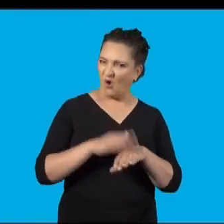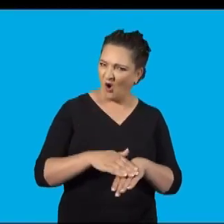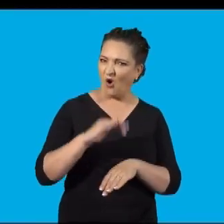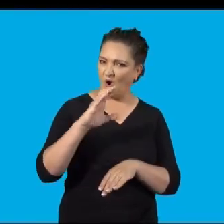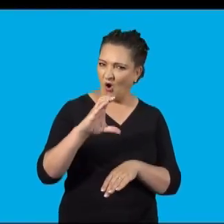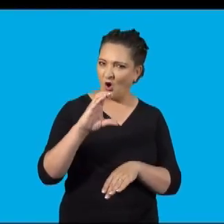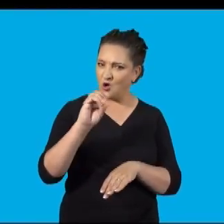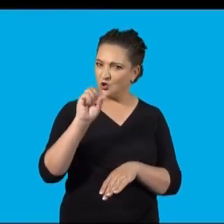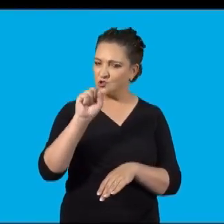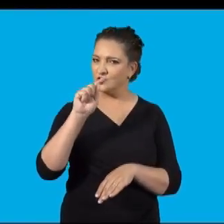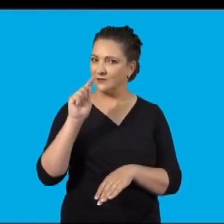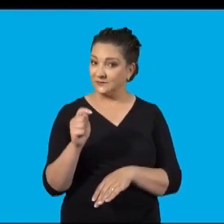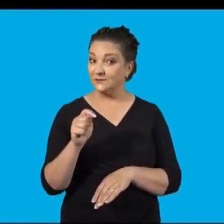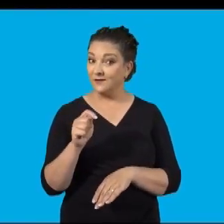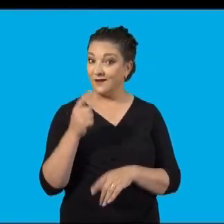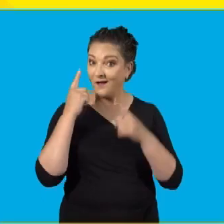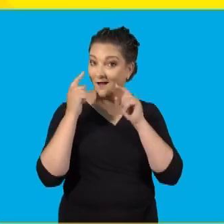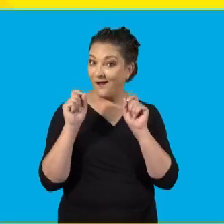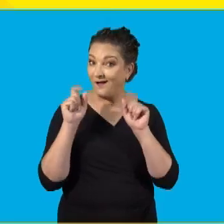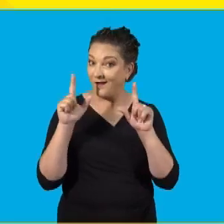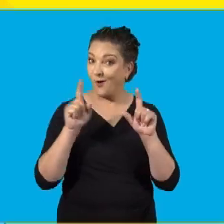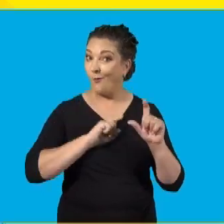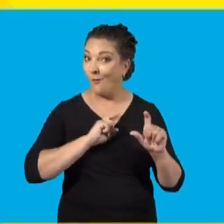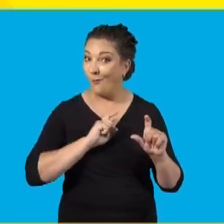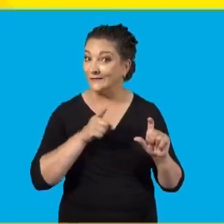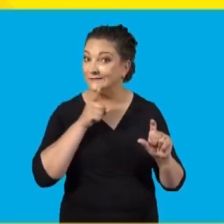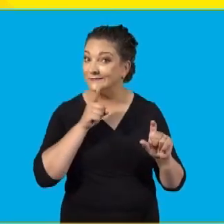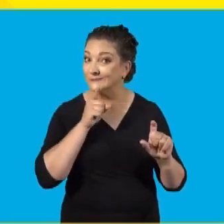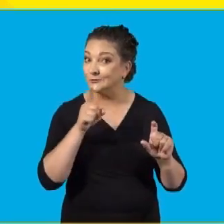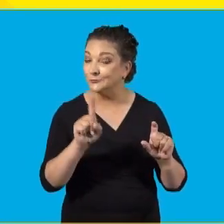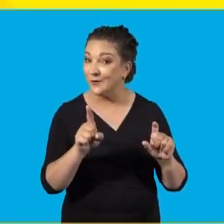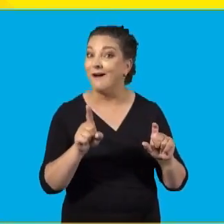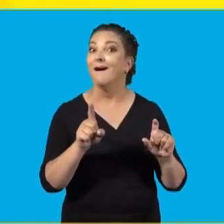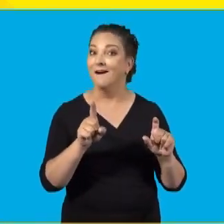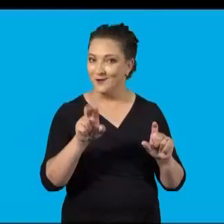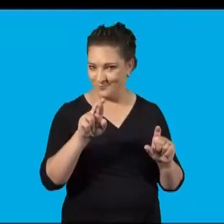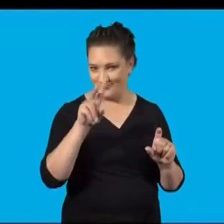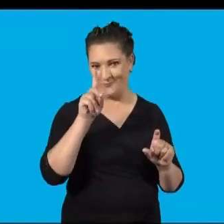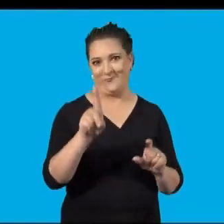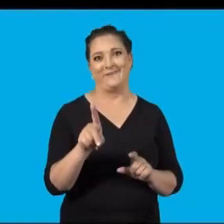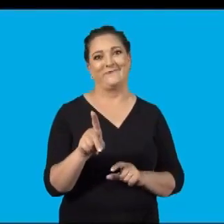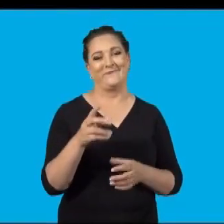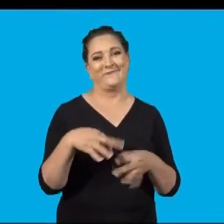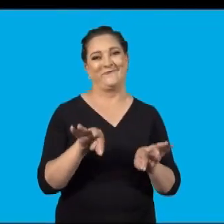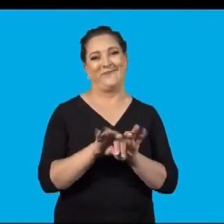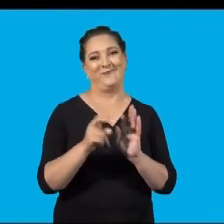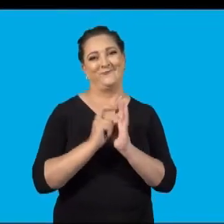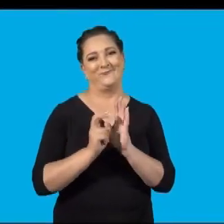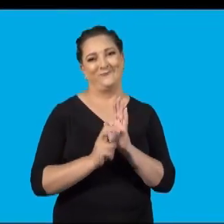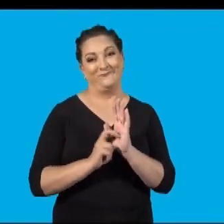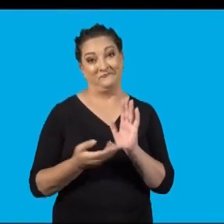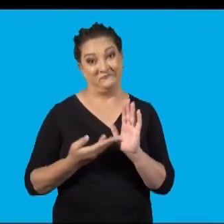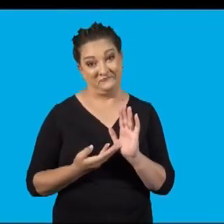is on cost, you must open your eyes because you are likely to get tested on the 1 rand residual